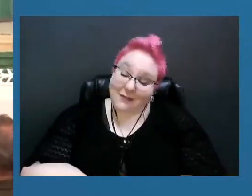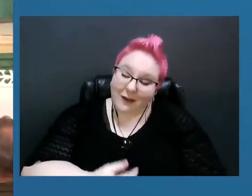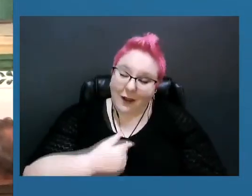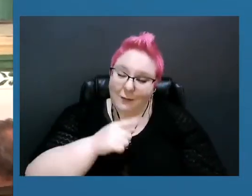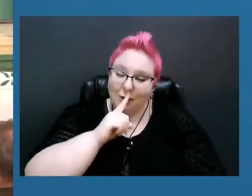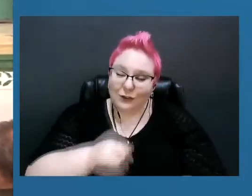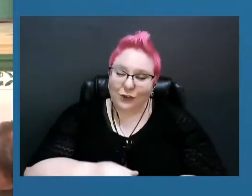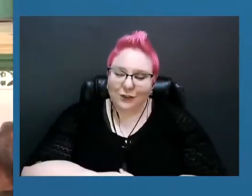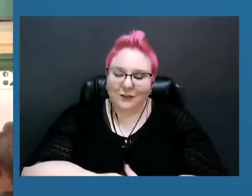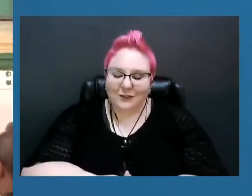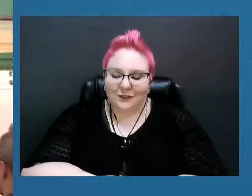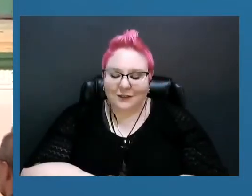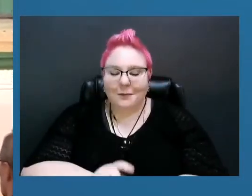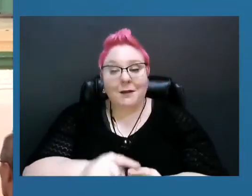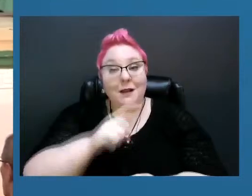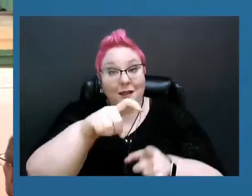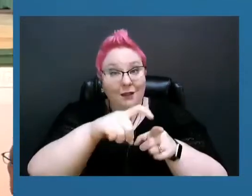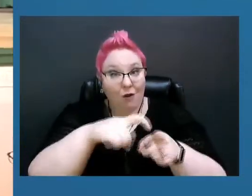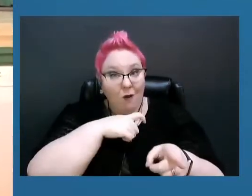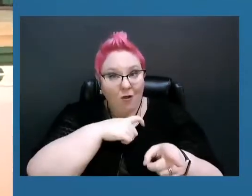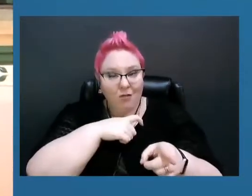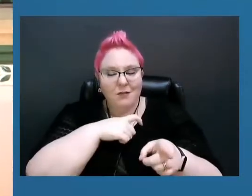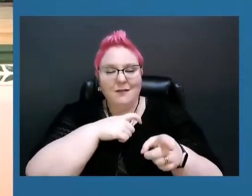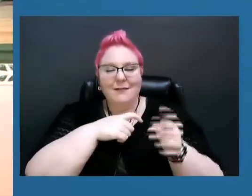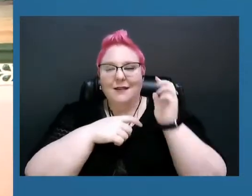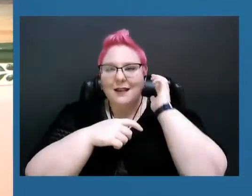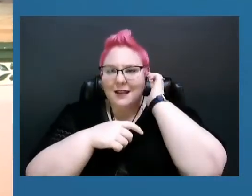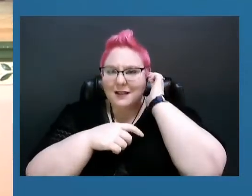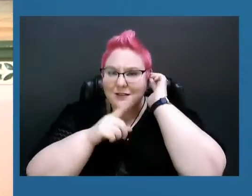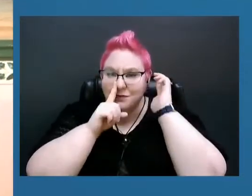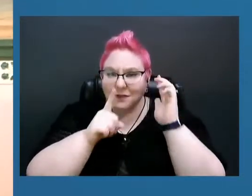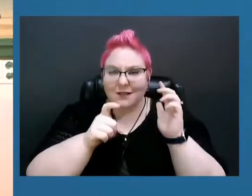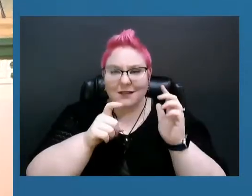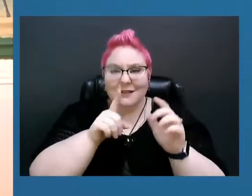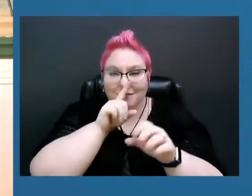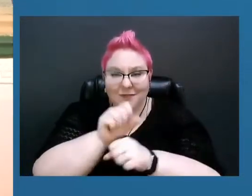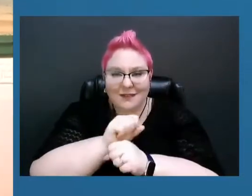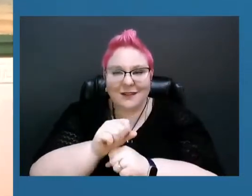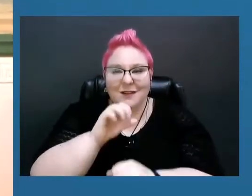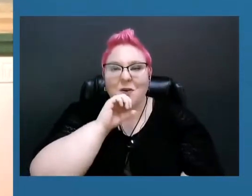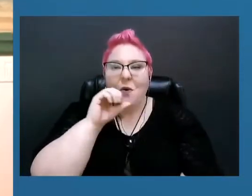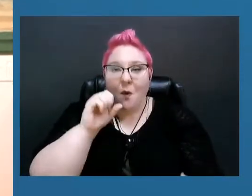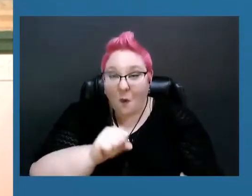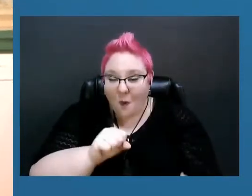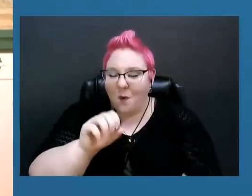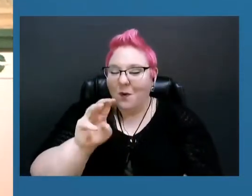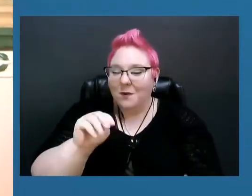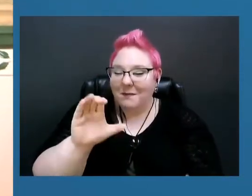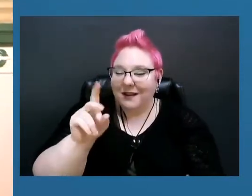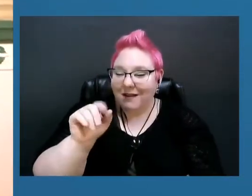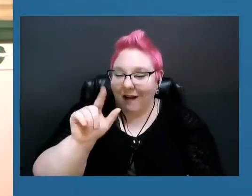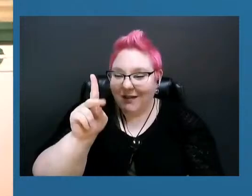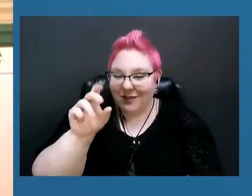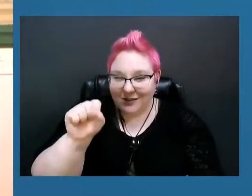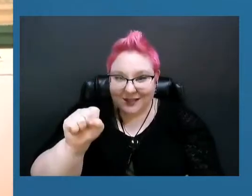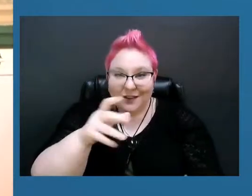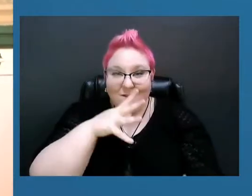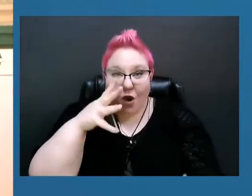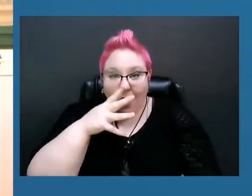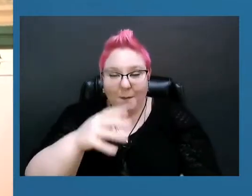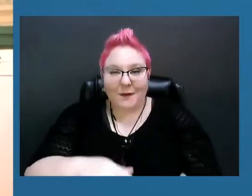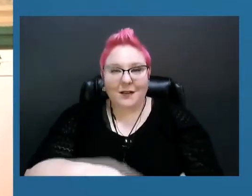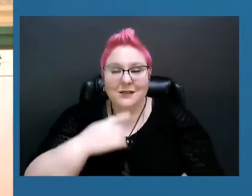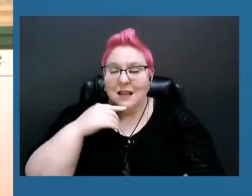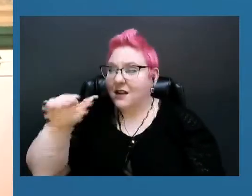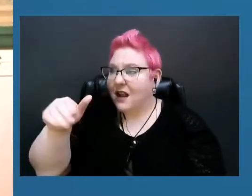But he called me with such desperation, literally old McDonald's farm. And he said, I tried calling our